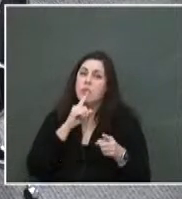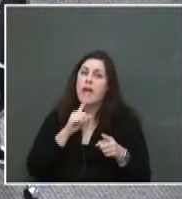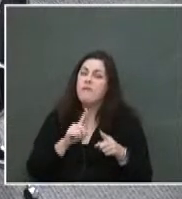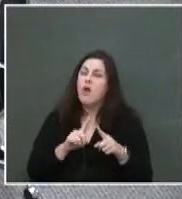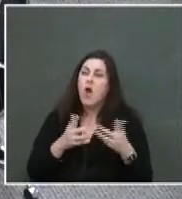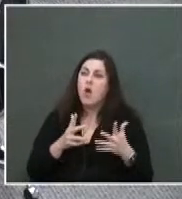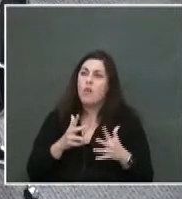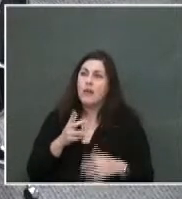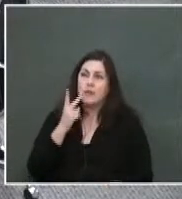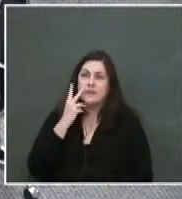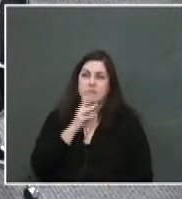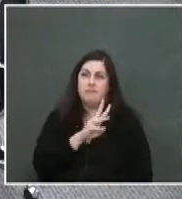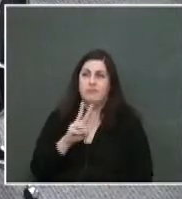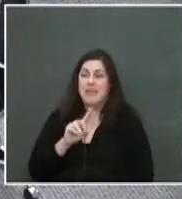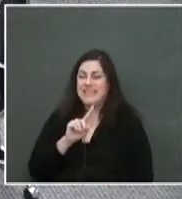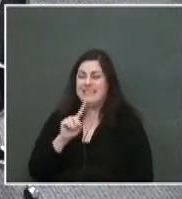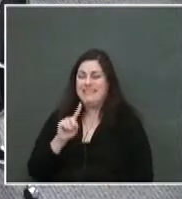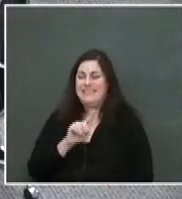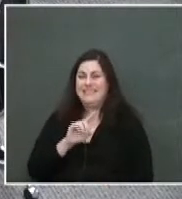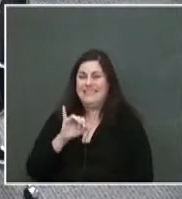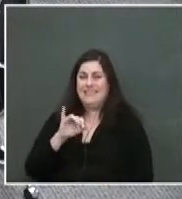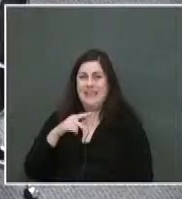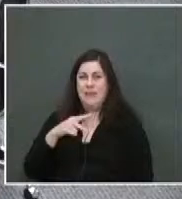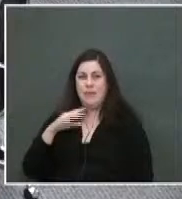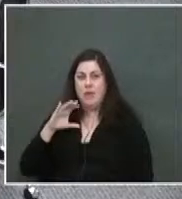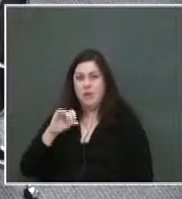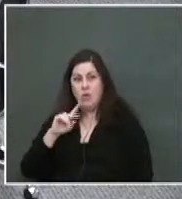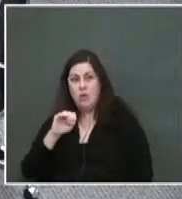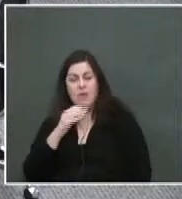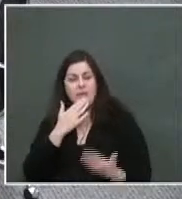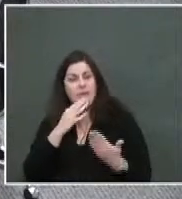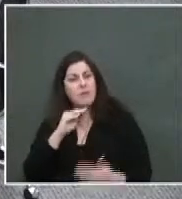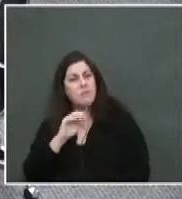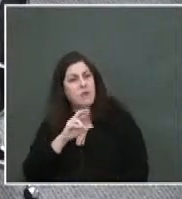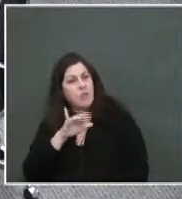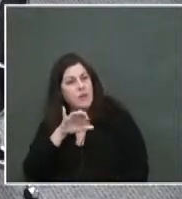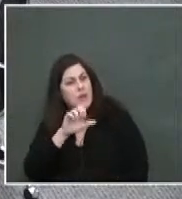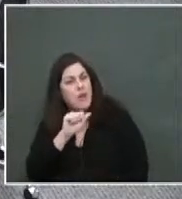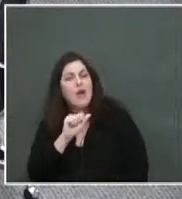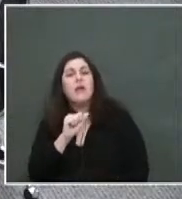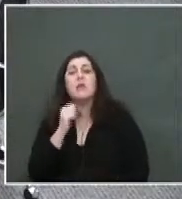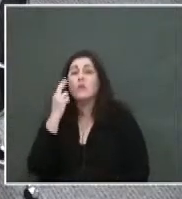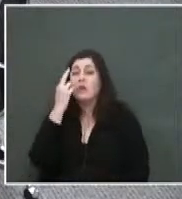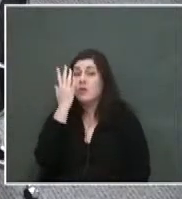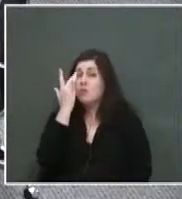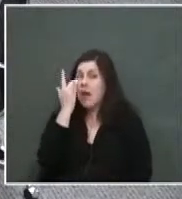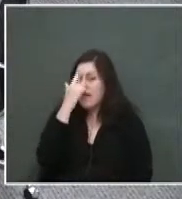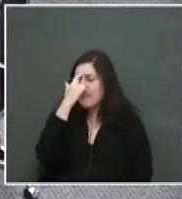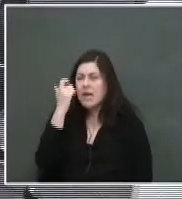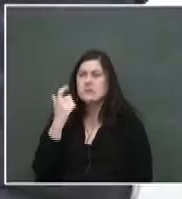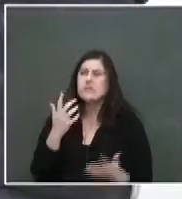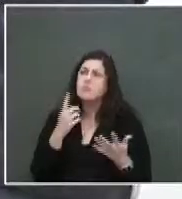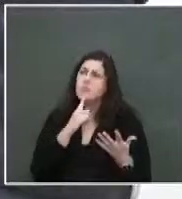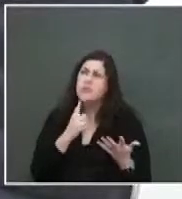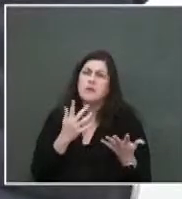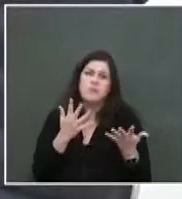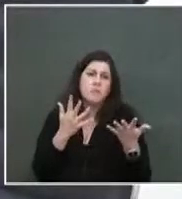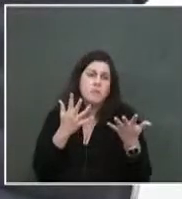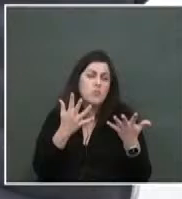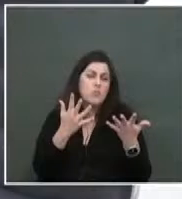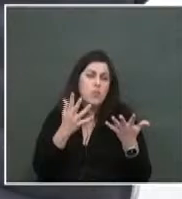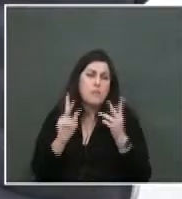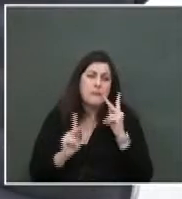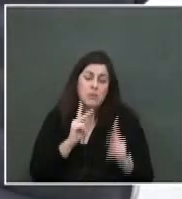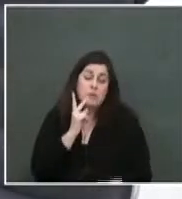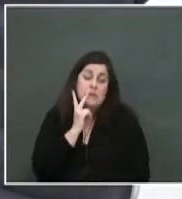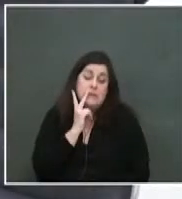on the dashboard. Yeah, that will be helpful. Thank you, Maria. And again, the reason why is because we want to be able, people